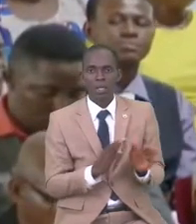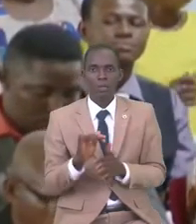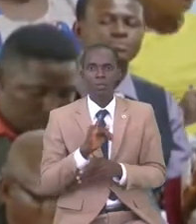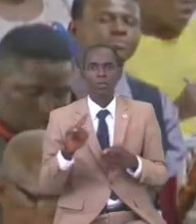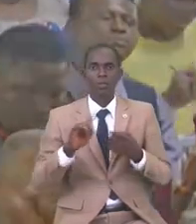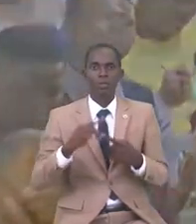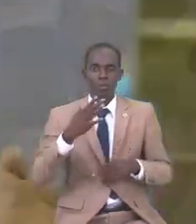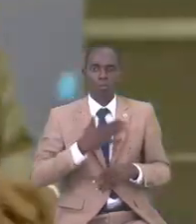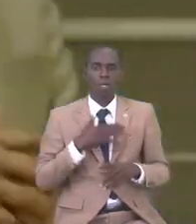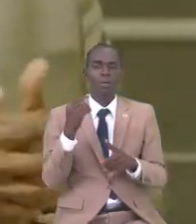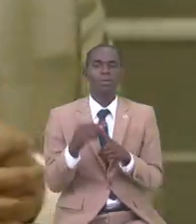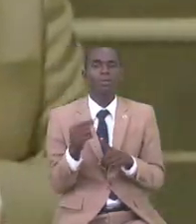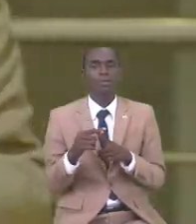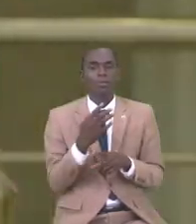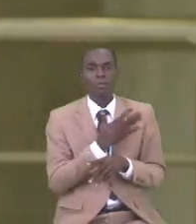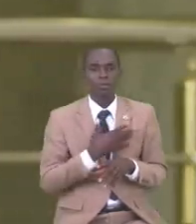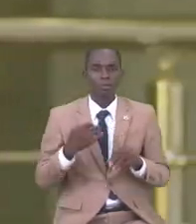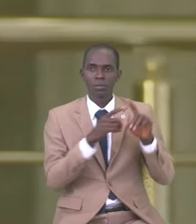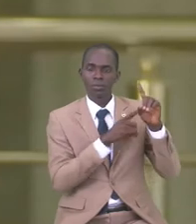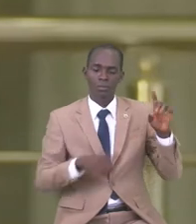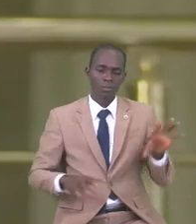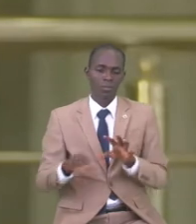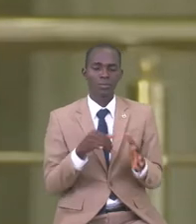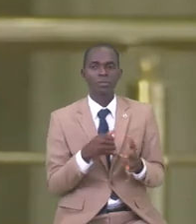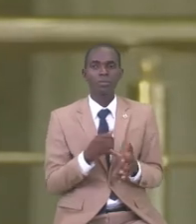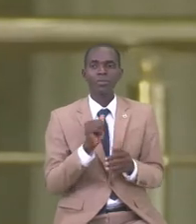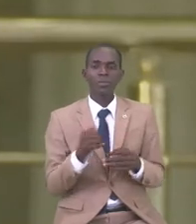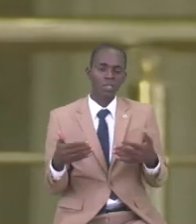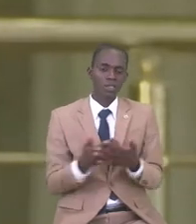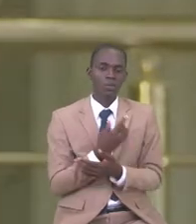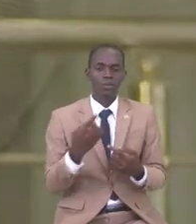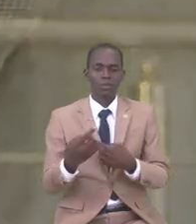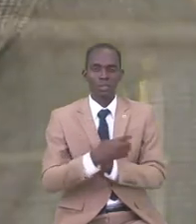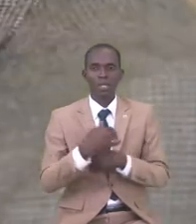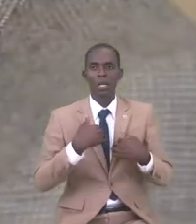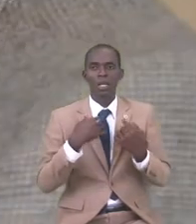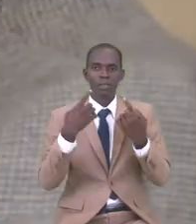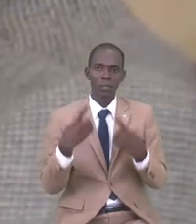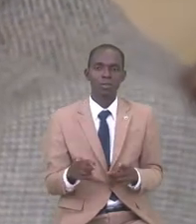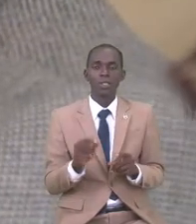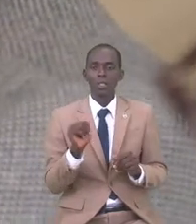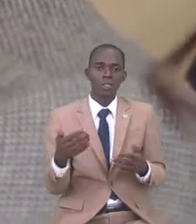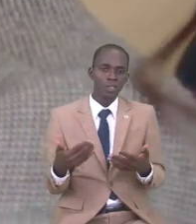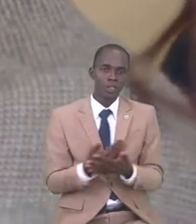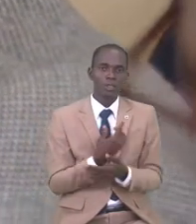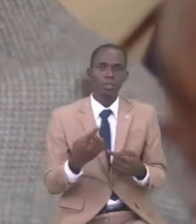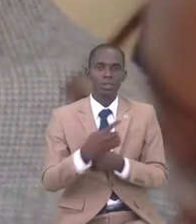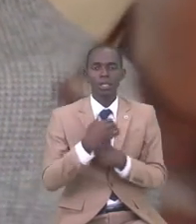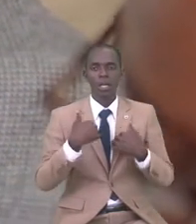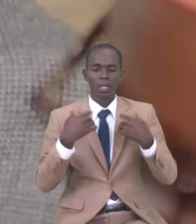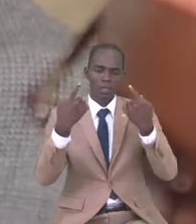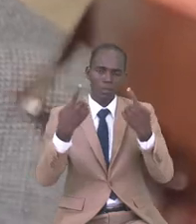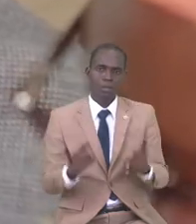my word. And the Lord did it. A new day has come. I said, a new day has